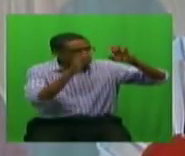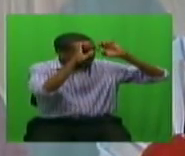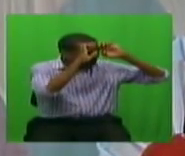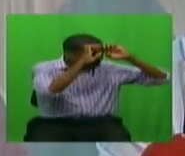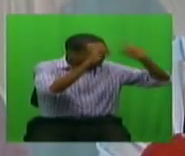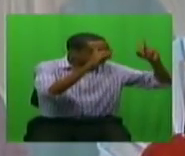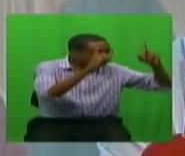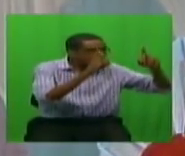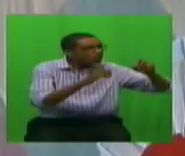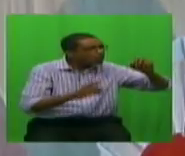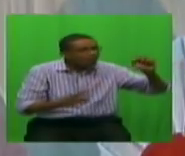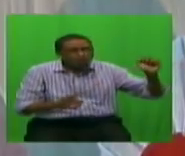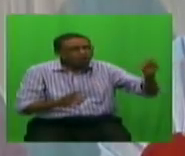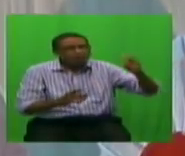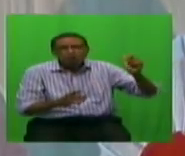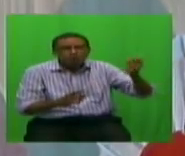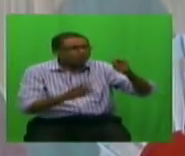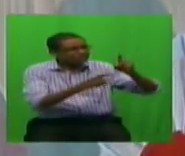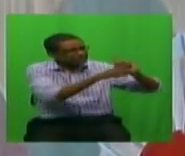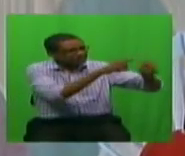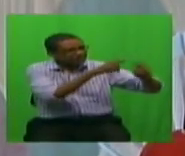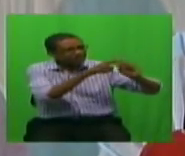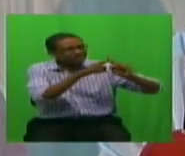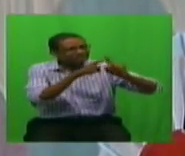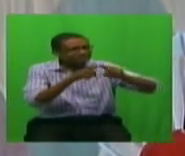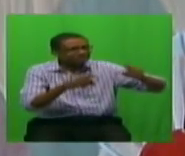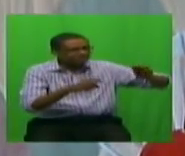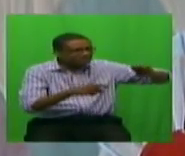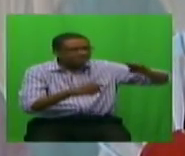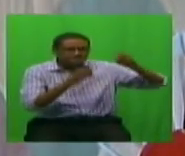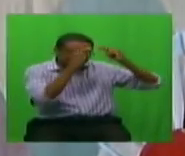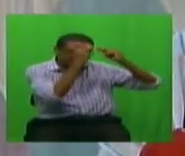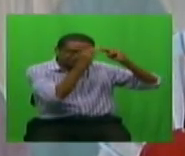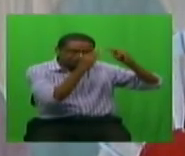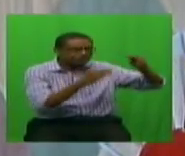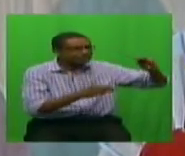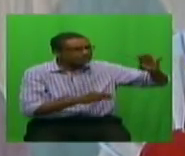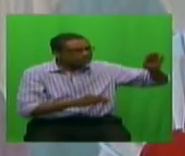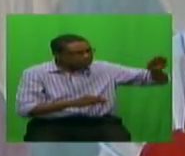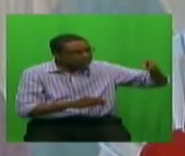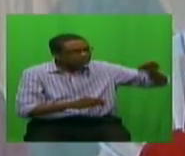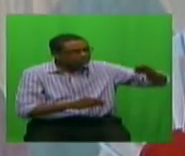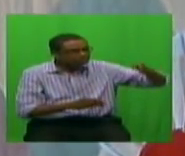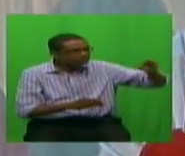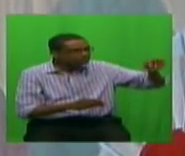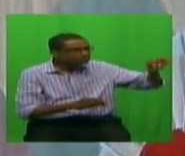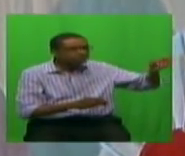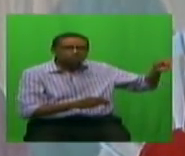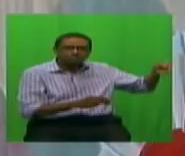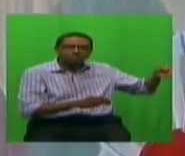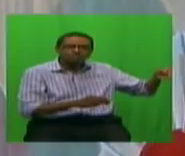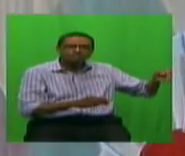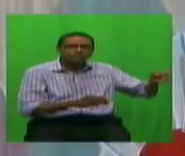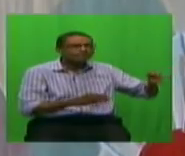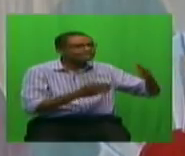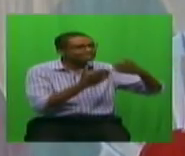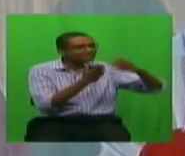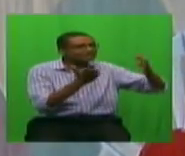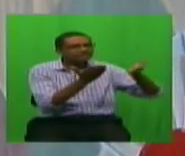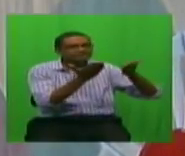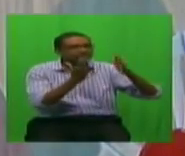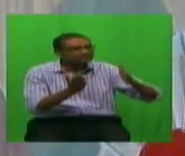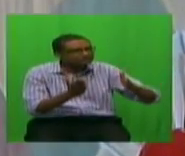Health, all of the various ministries and all of the public servants and the volunteers and our citizens. Thank you all very much. And as